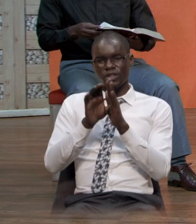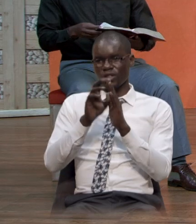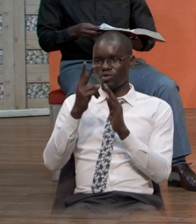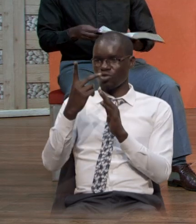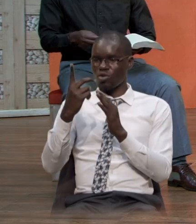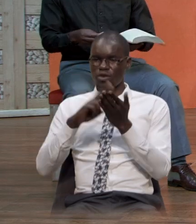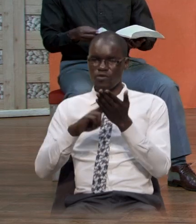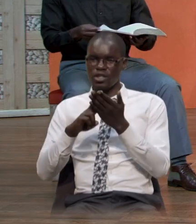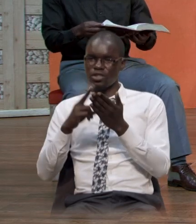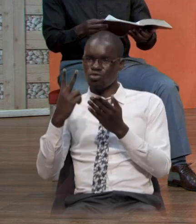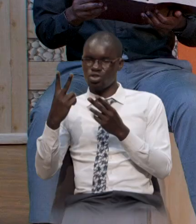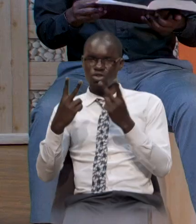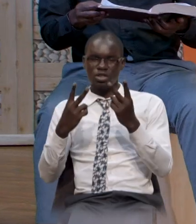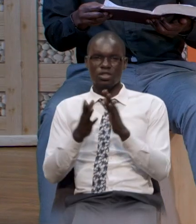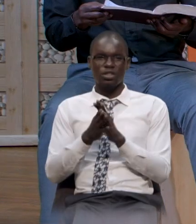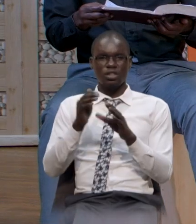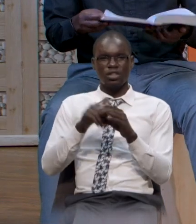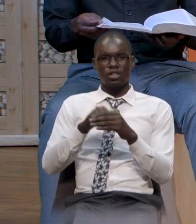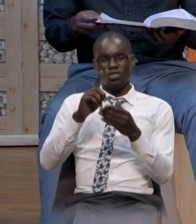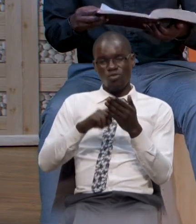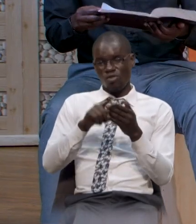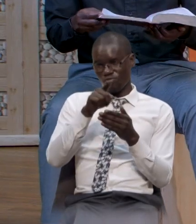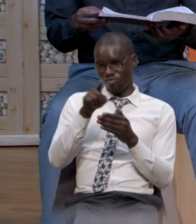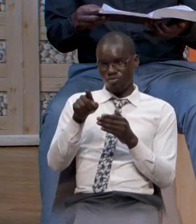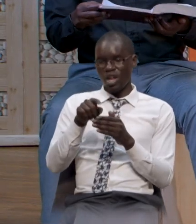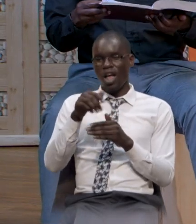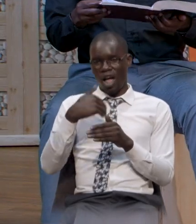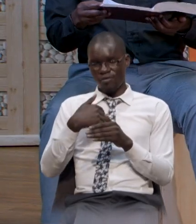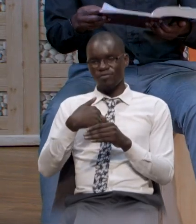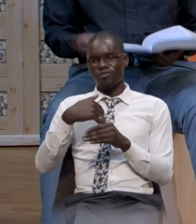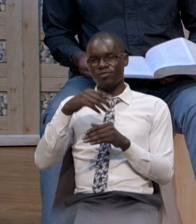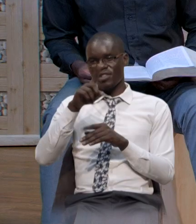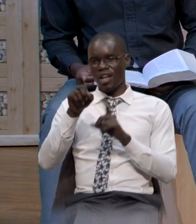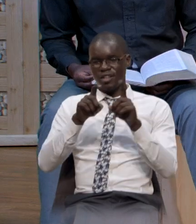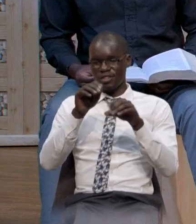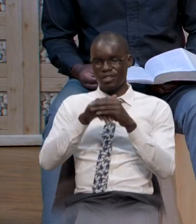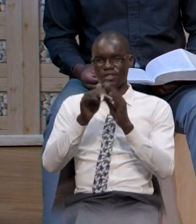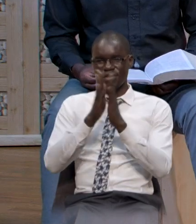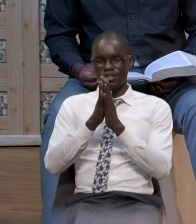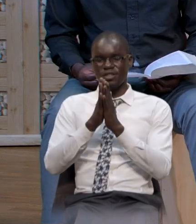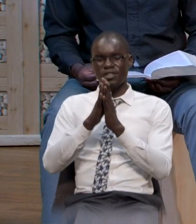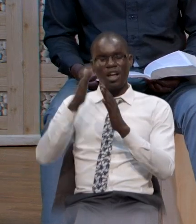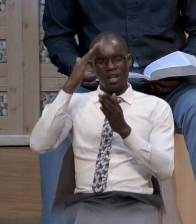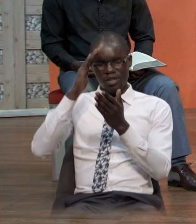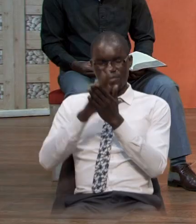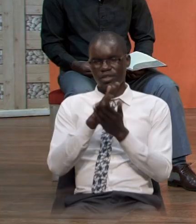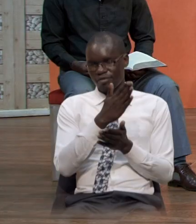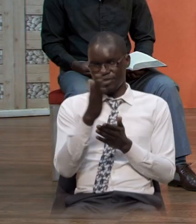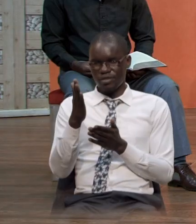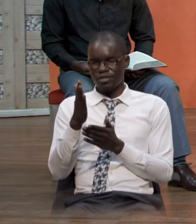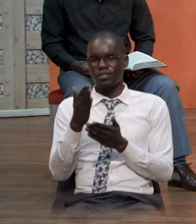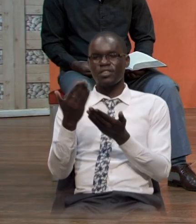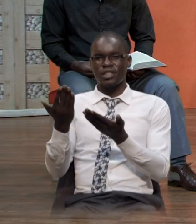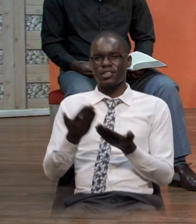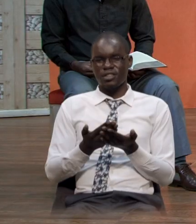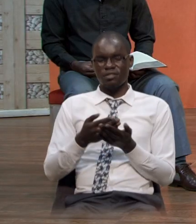21, verse 22. It says, and whatever things you ask in prayer, believing you will receive. Amen. I said